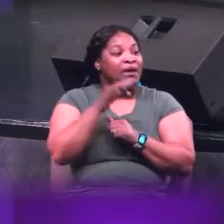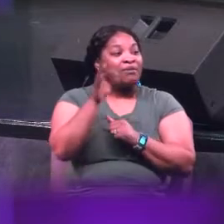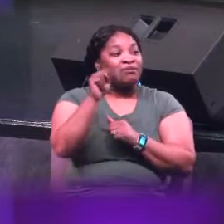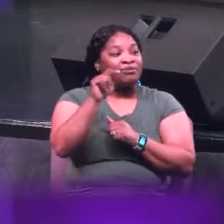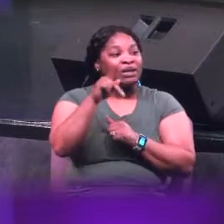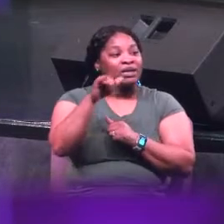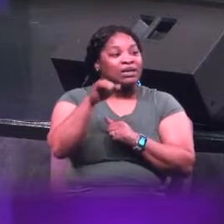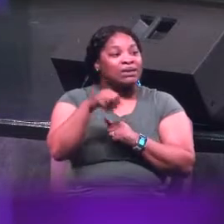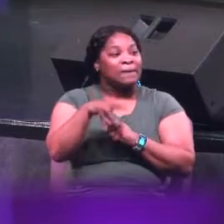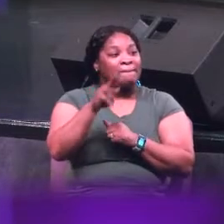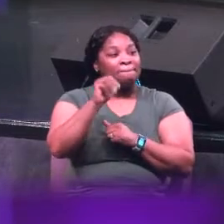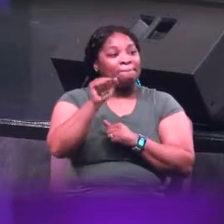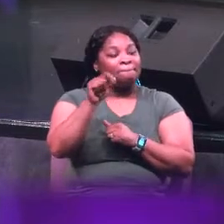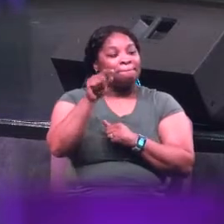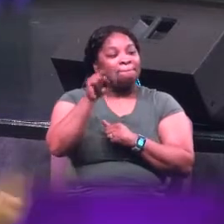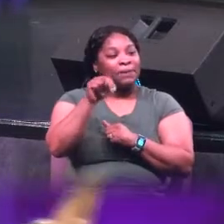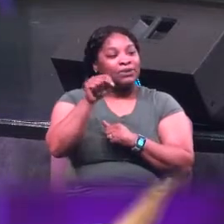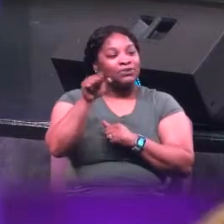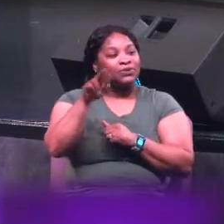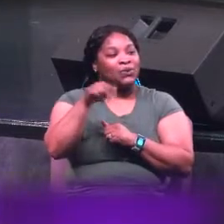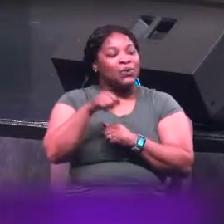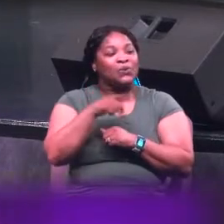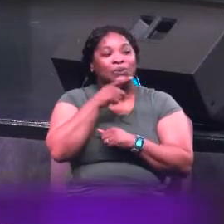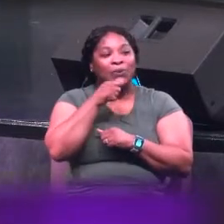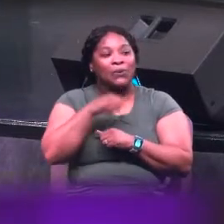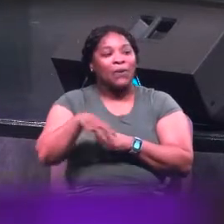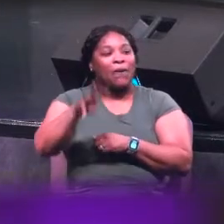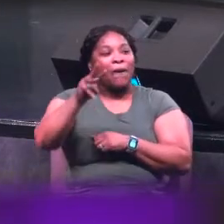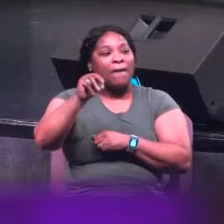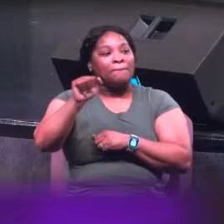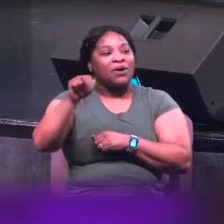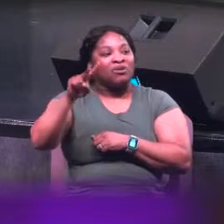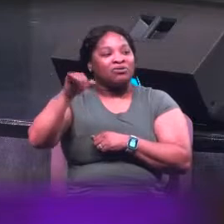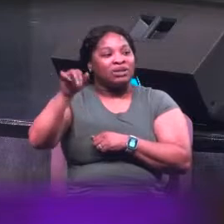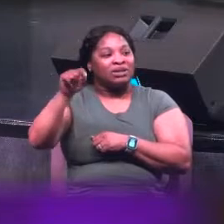Beverly's mentor was Marvin Gaye.